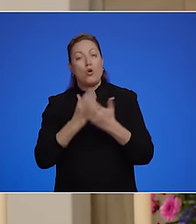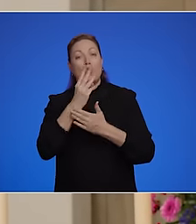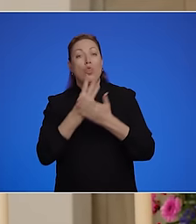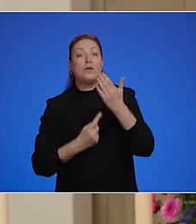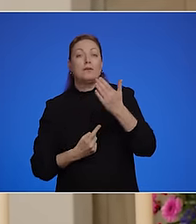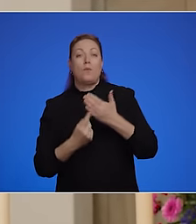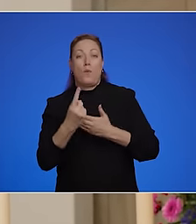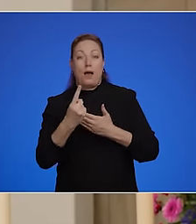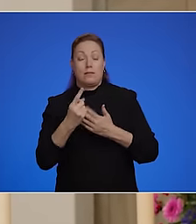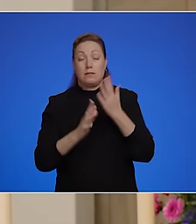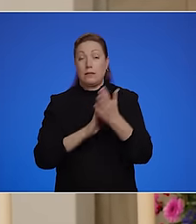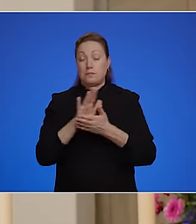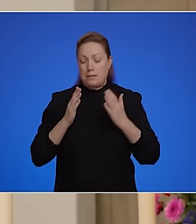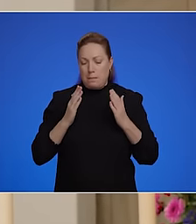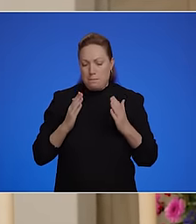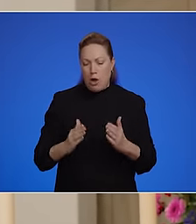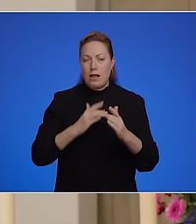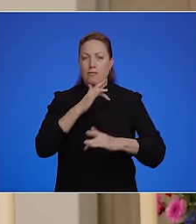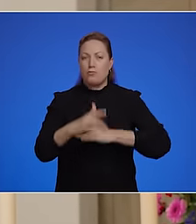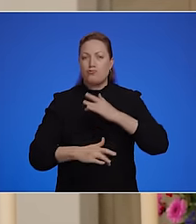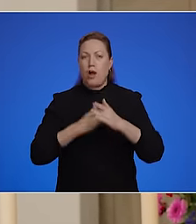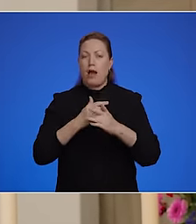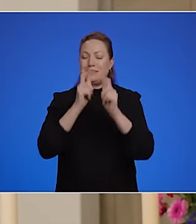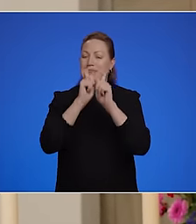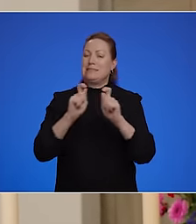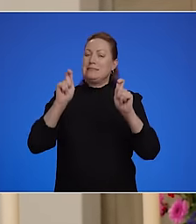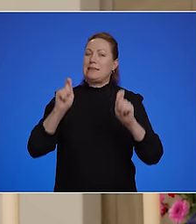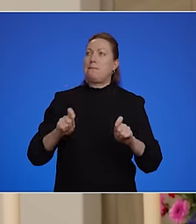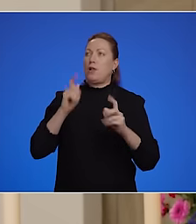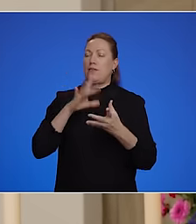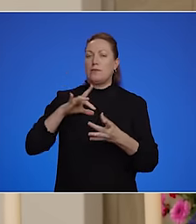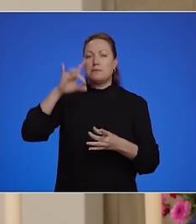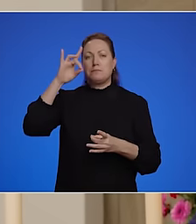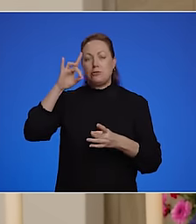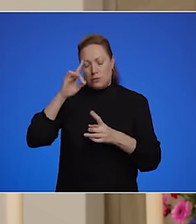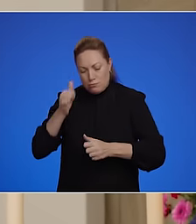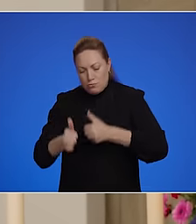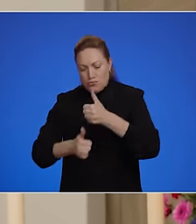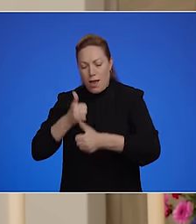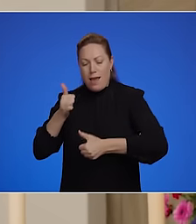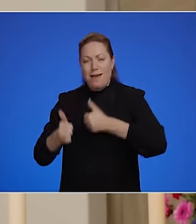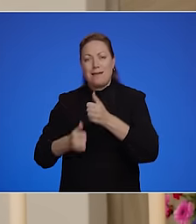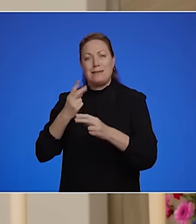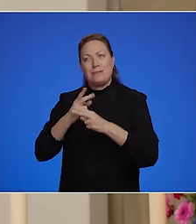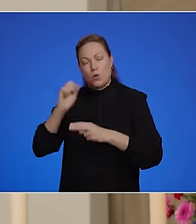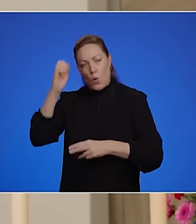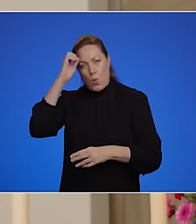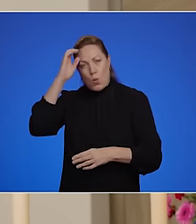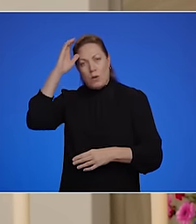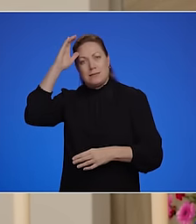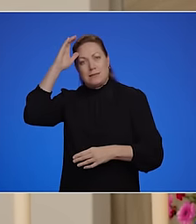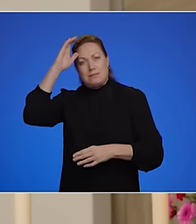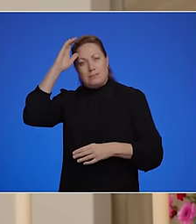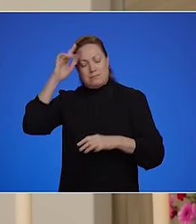of the Trinity, made the body of Christ and the temple of the Holy Spirit, might, to the praise of your manifold